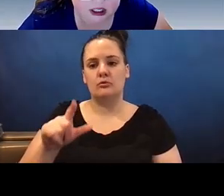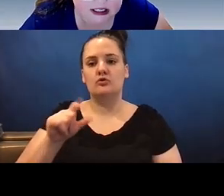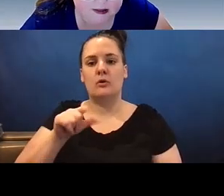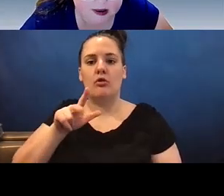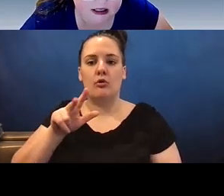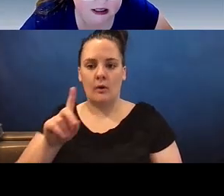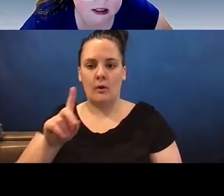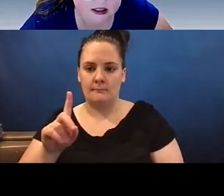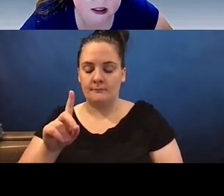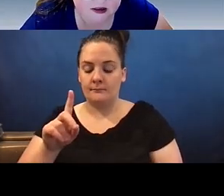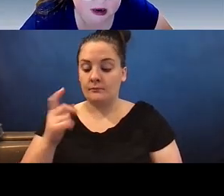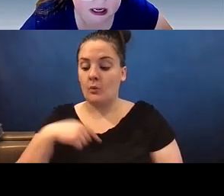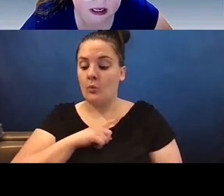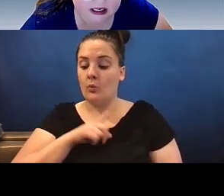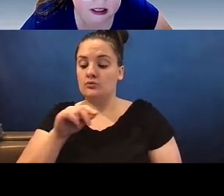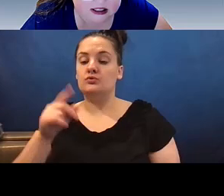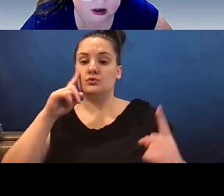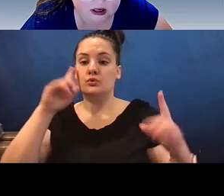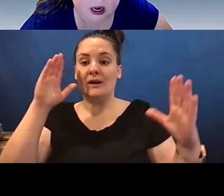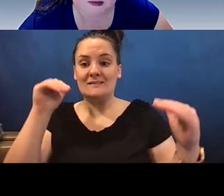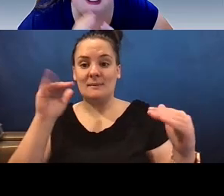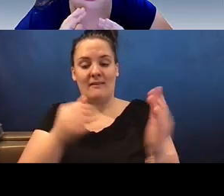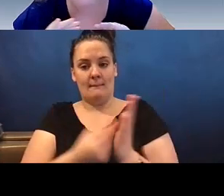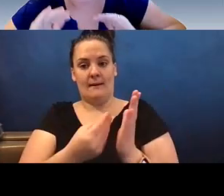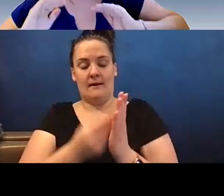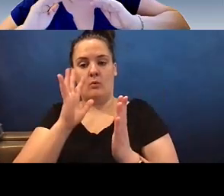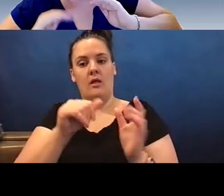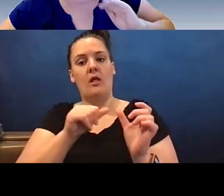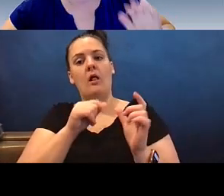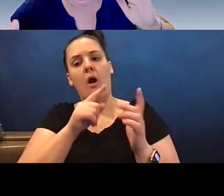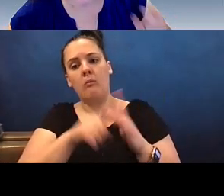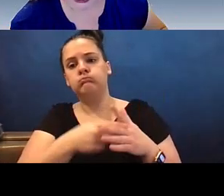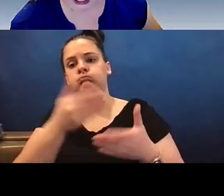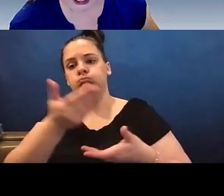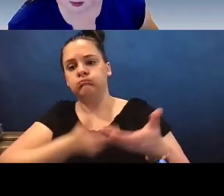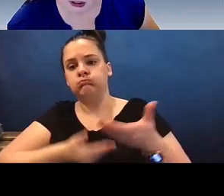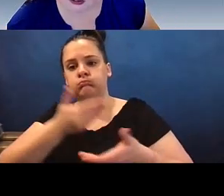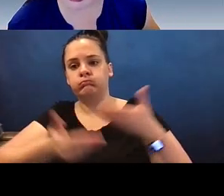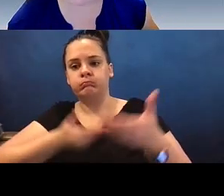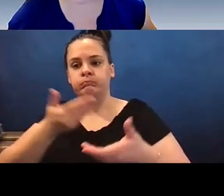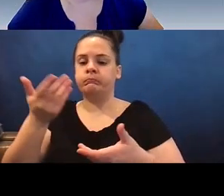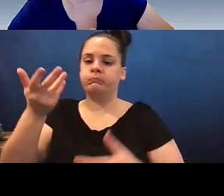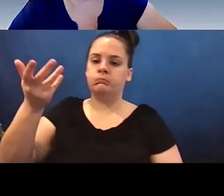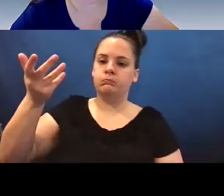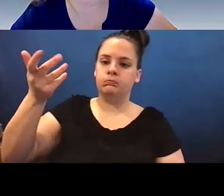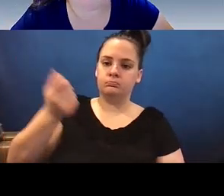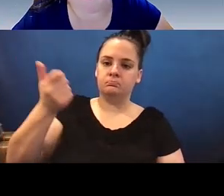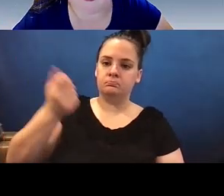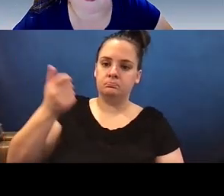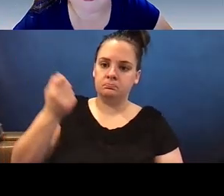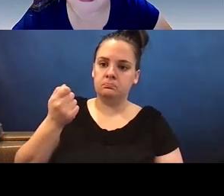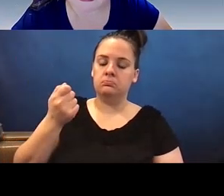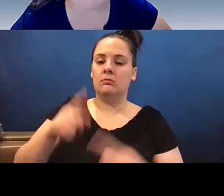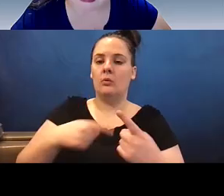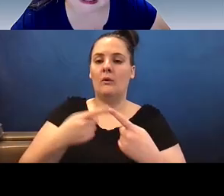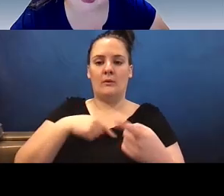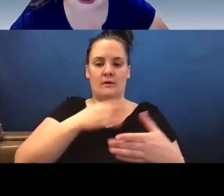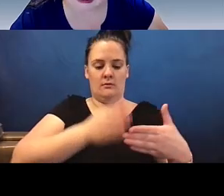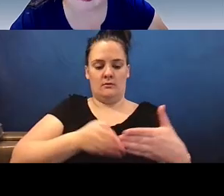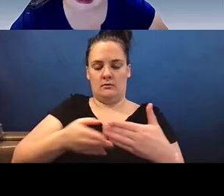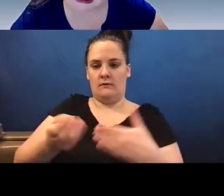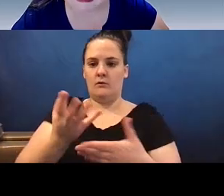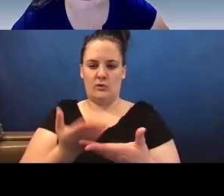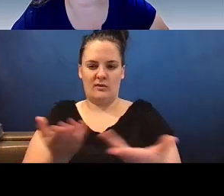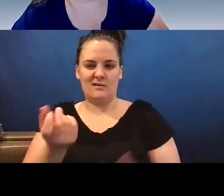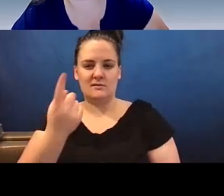We should expect the money to start coming. First, we have to get a couple of things done. One, we have our